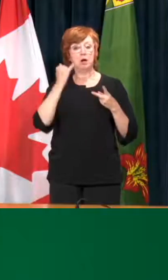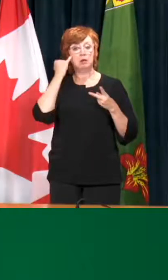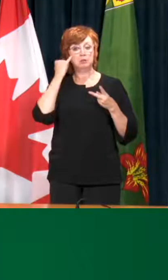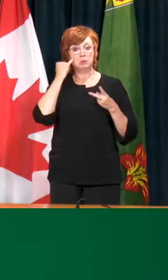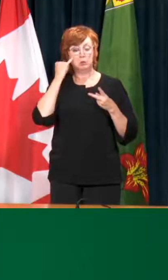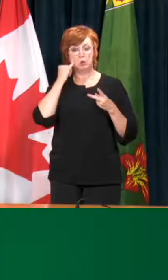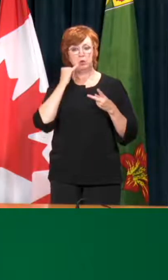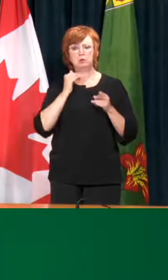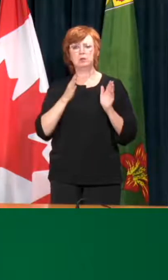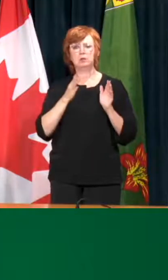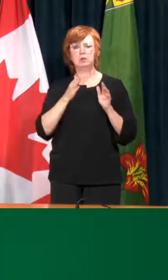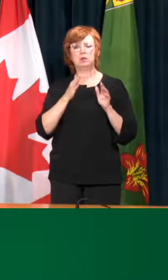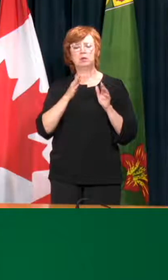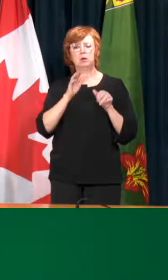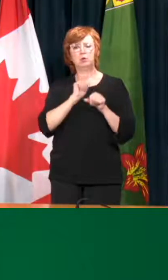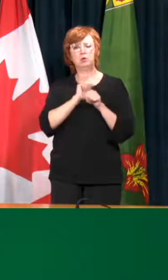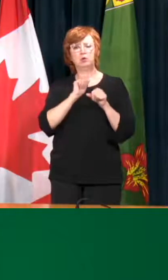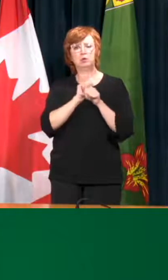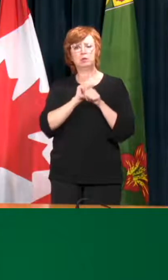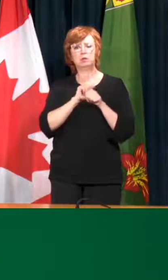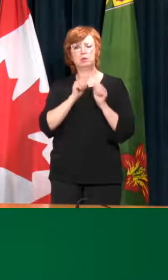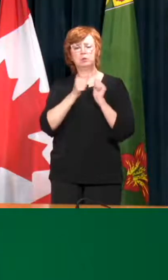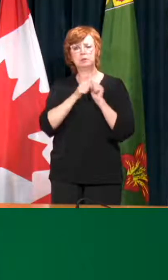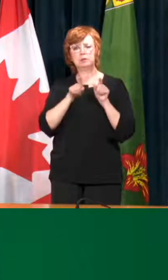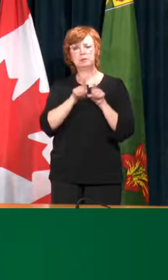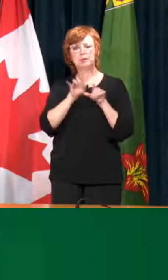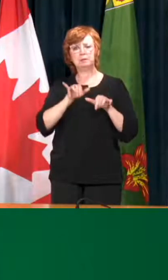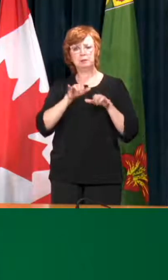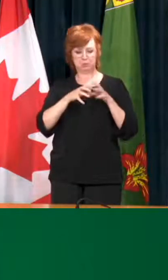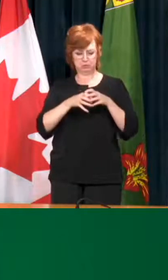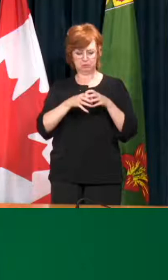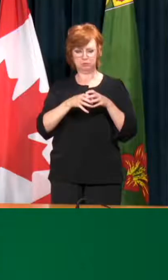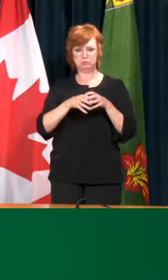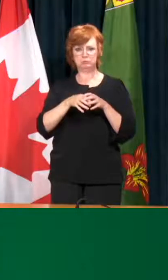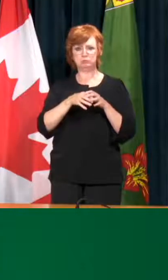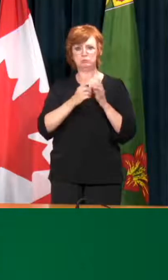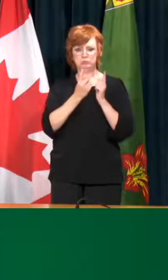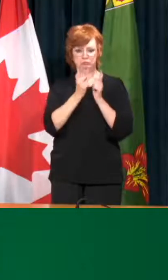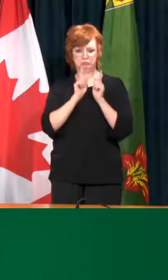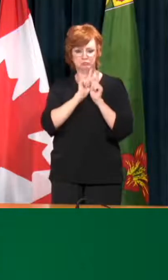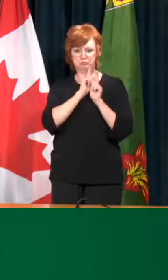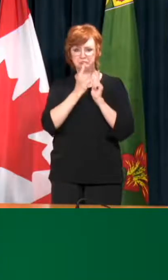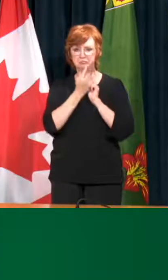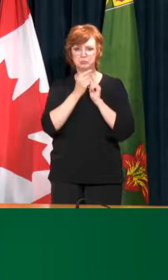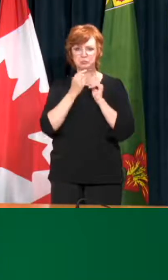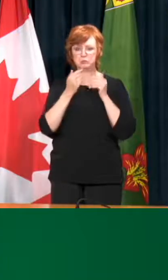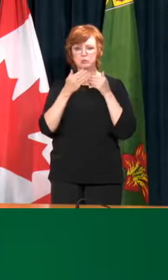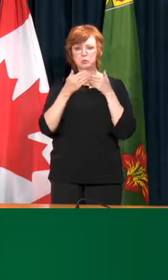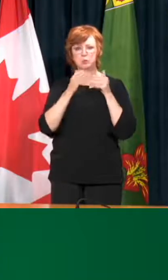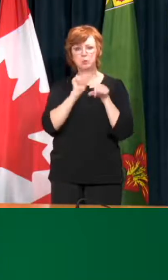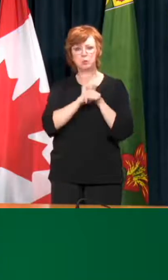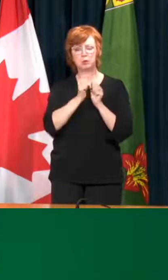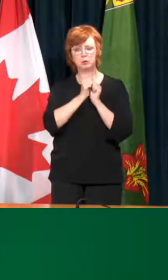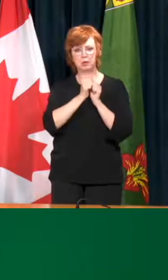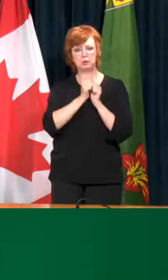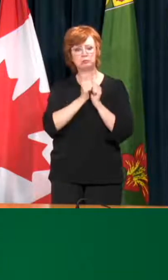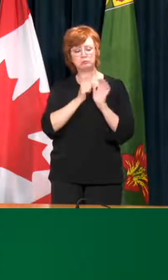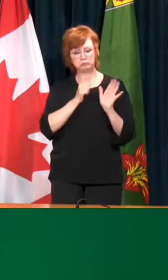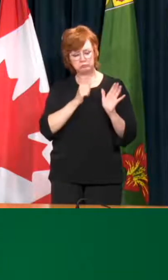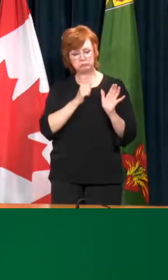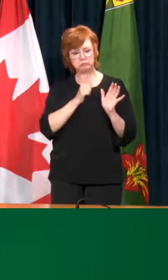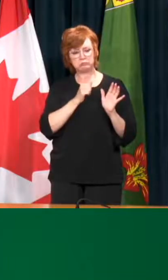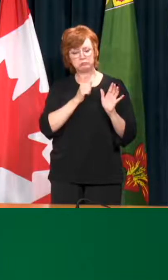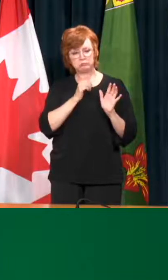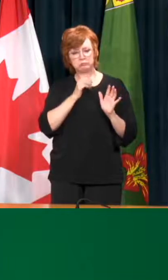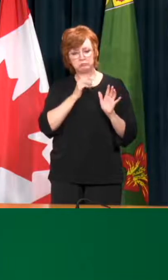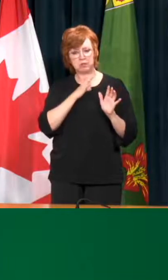few other employees, routinely there's an assessment made that were all employees or only some close contacts. And if they were,